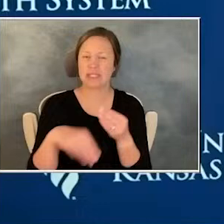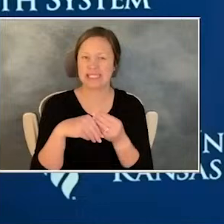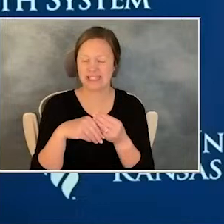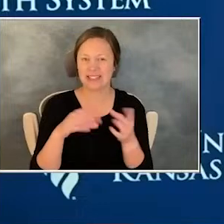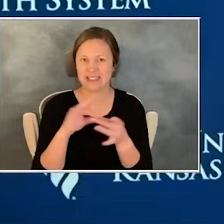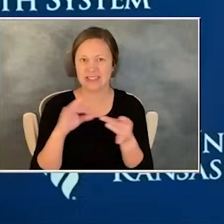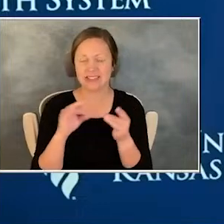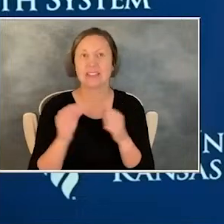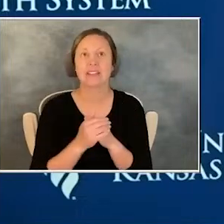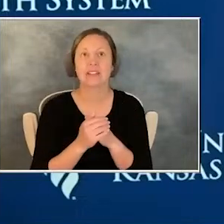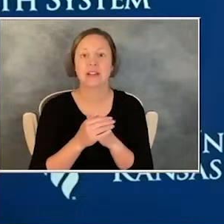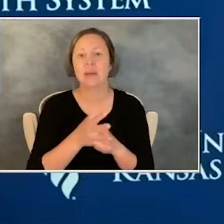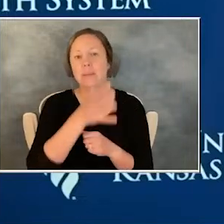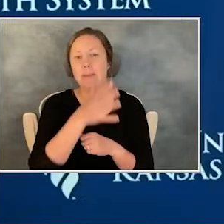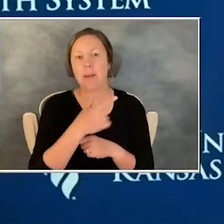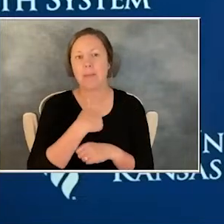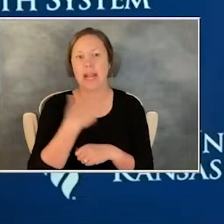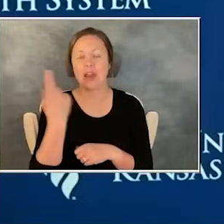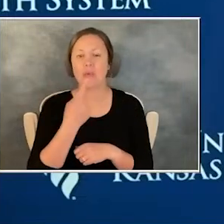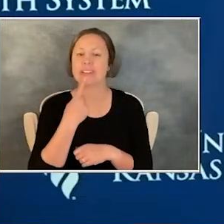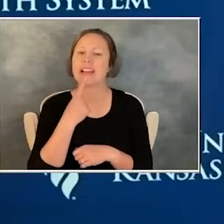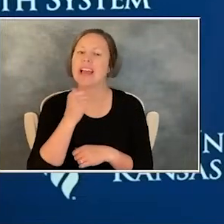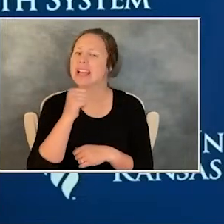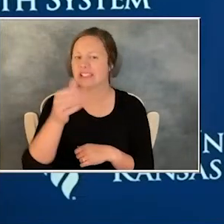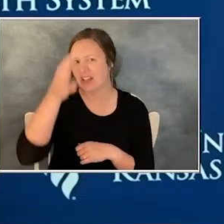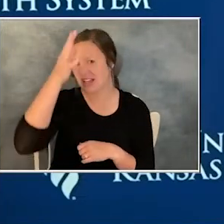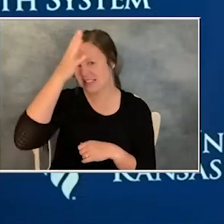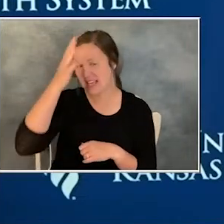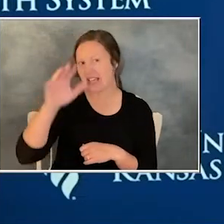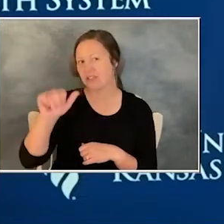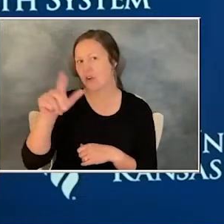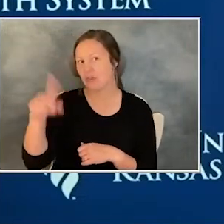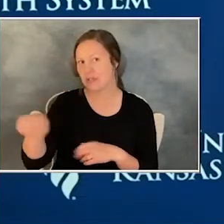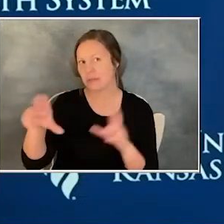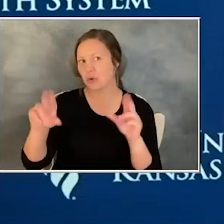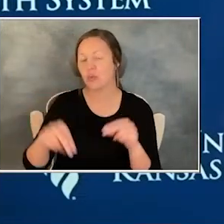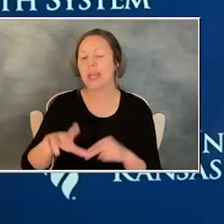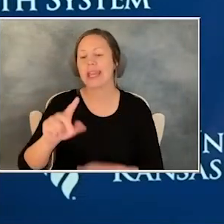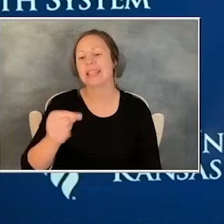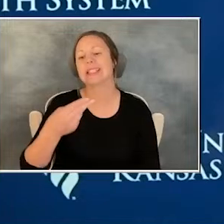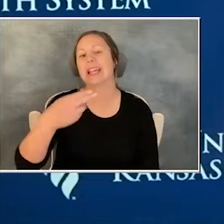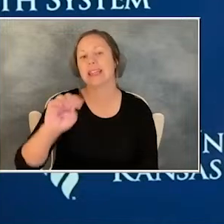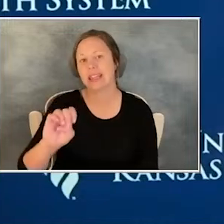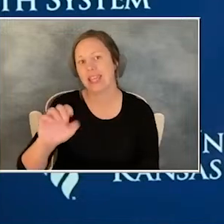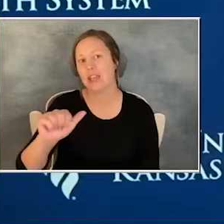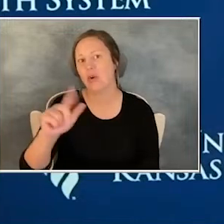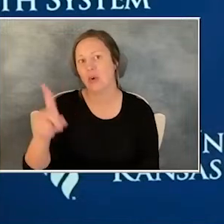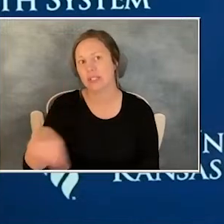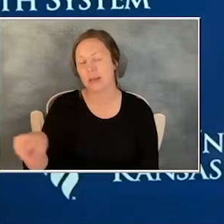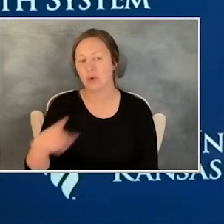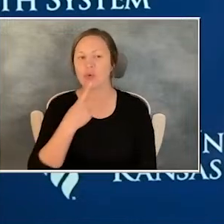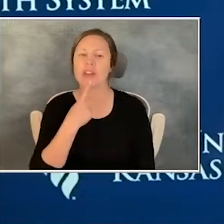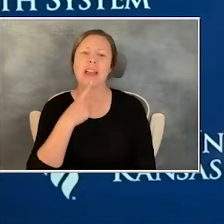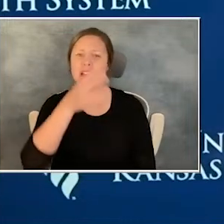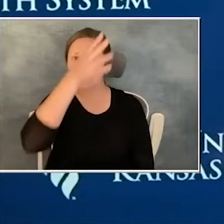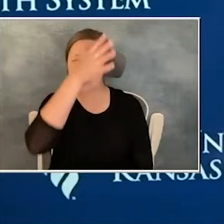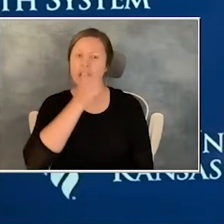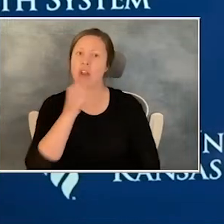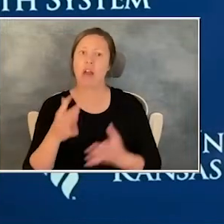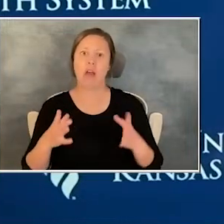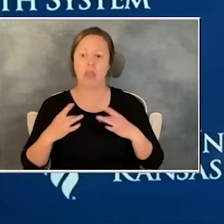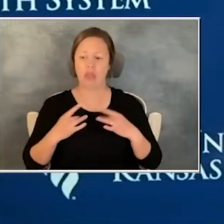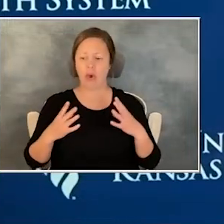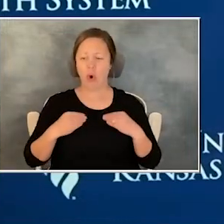mom and I said, it's not Dad's Alzheimer's, it's the Alzheimer's. And I told my dad, I'm like, "Dad, you don't own this disease. It's not yours to